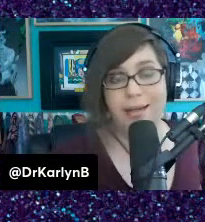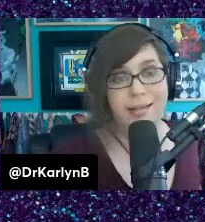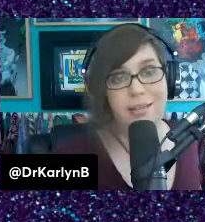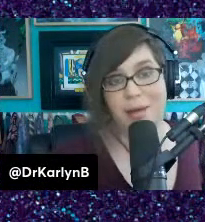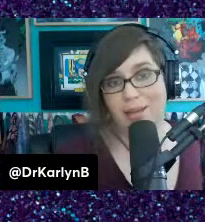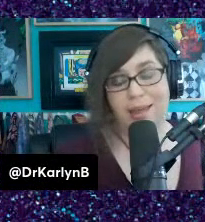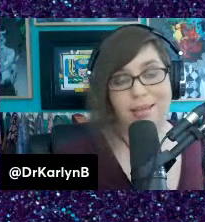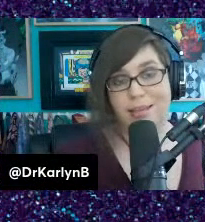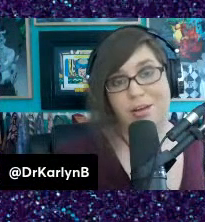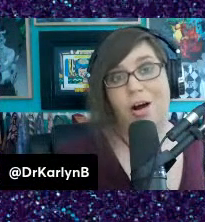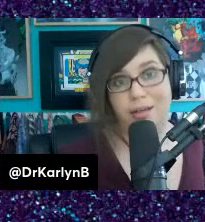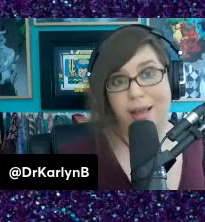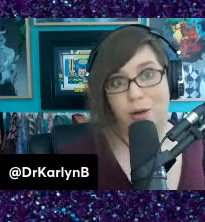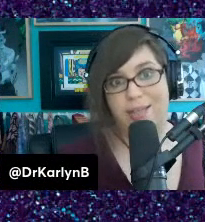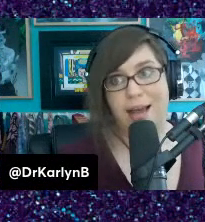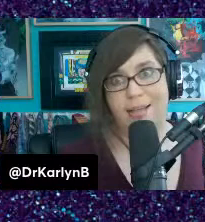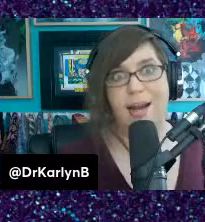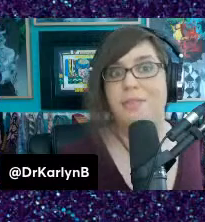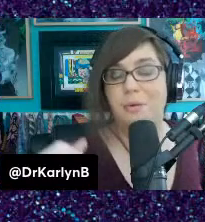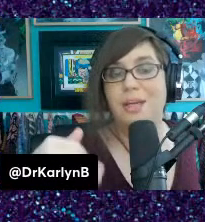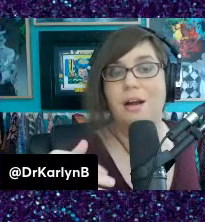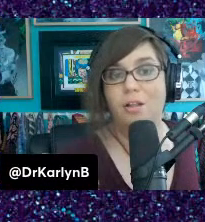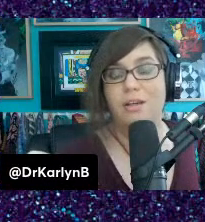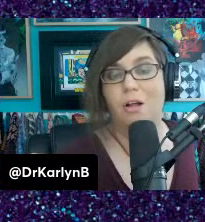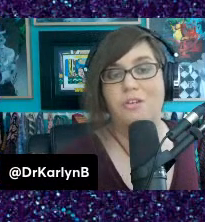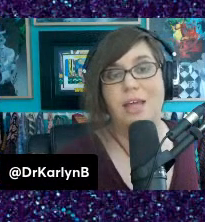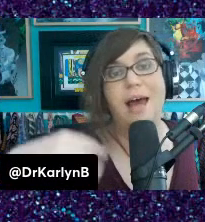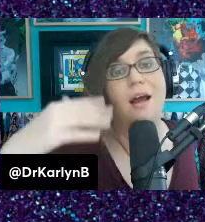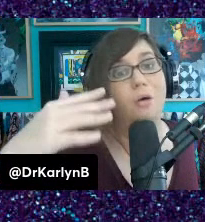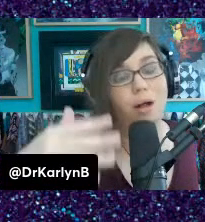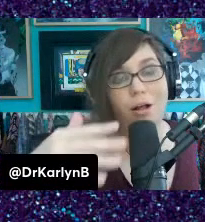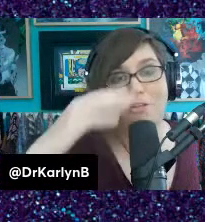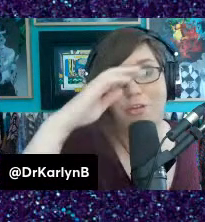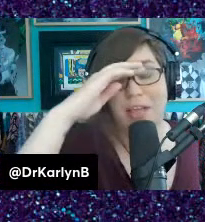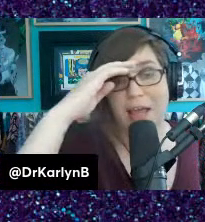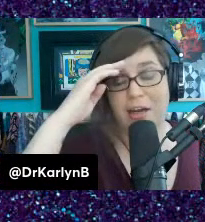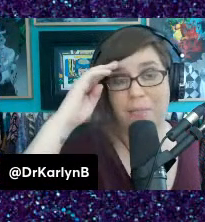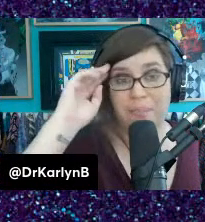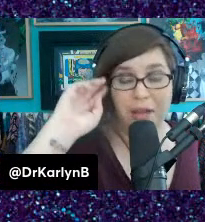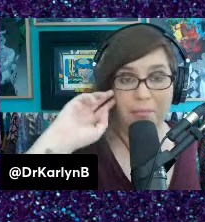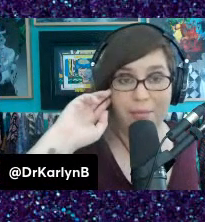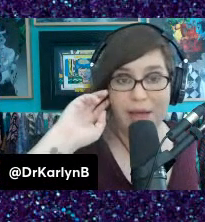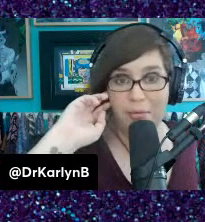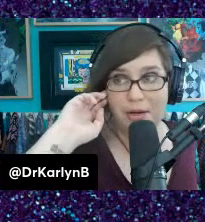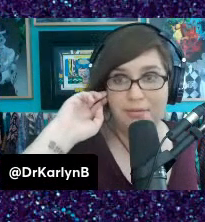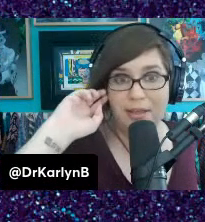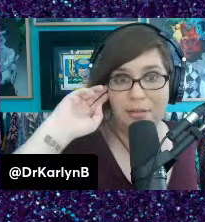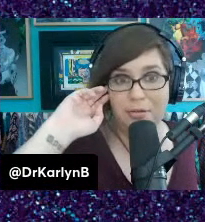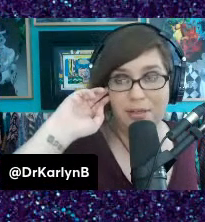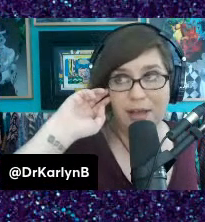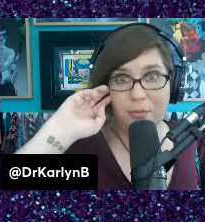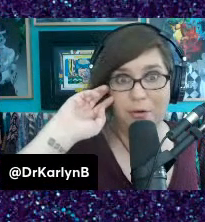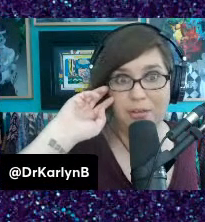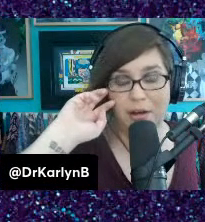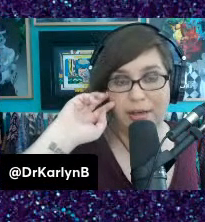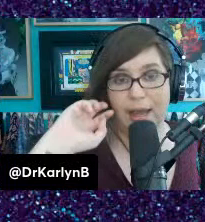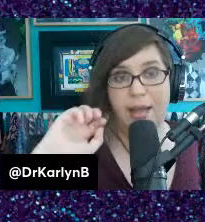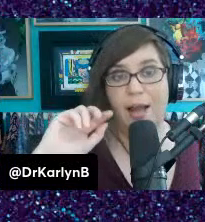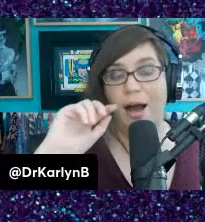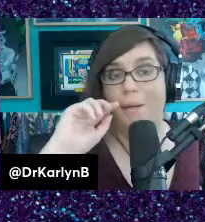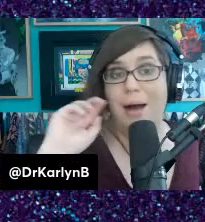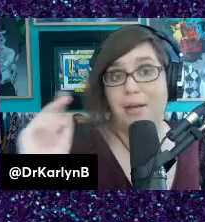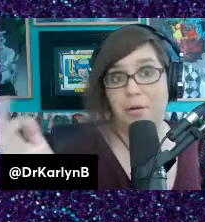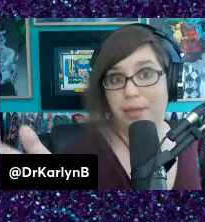more anti Semitic things than Kanye West has. And I think we can all acknowledge that, while also saying, maybe I wouldn't have said those exact words,